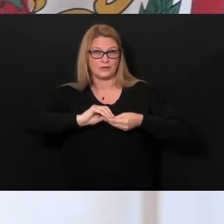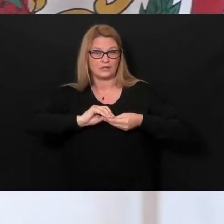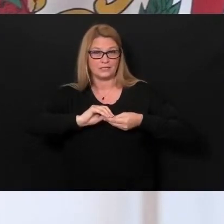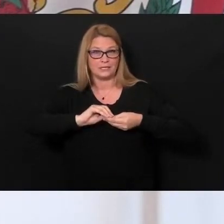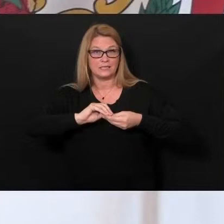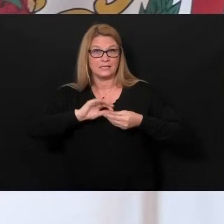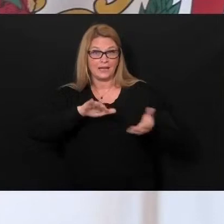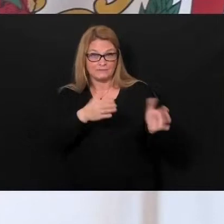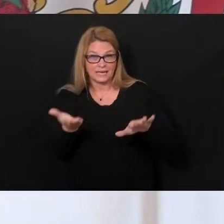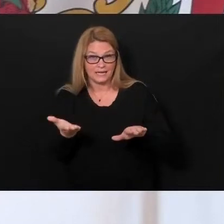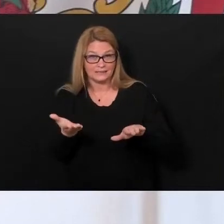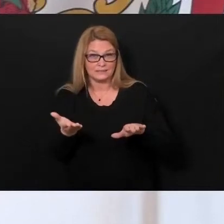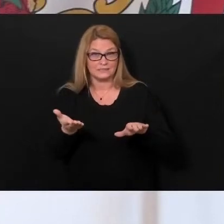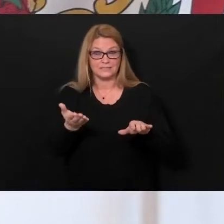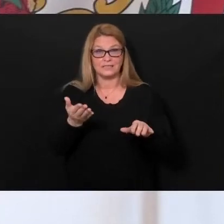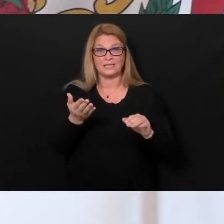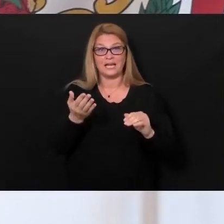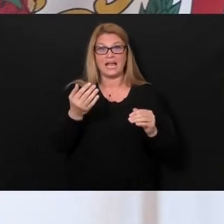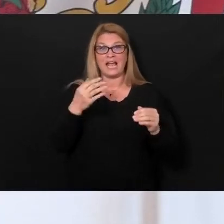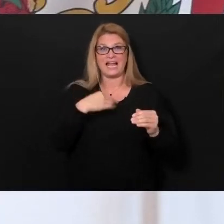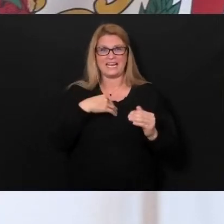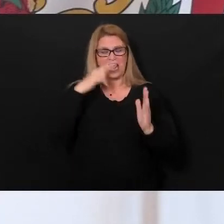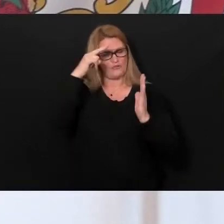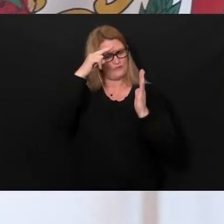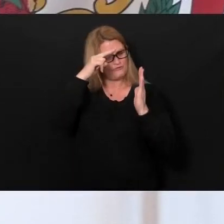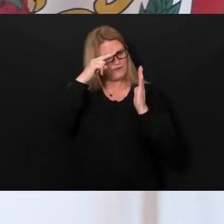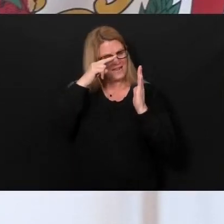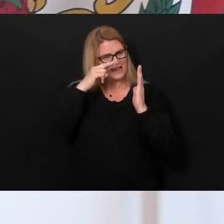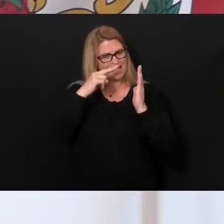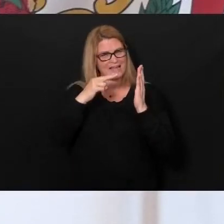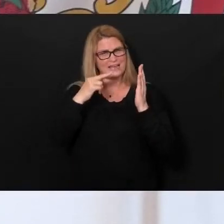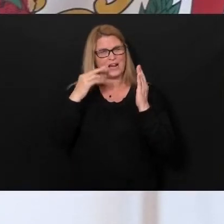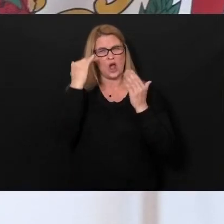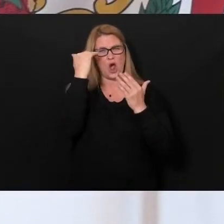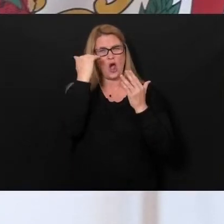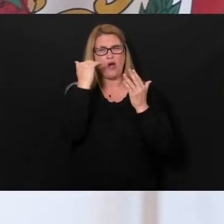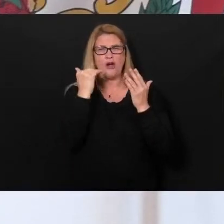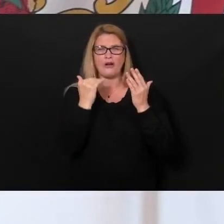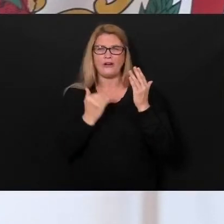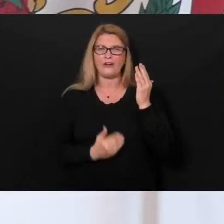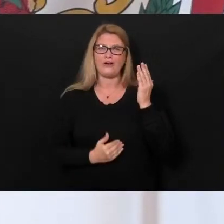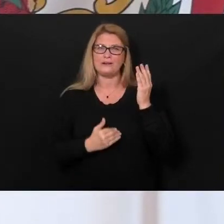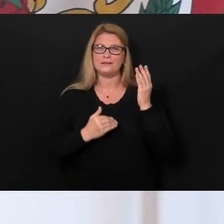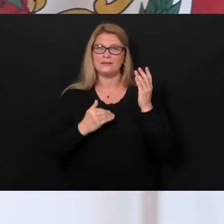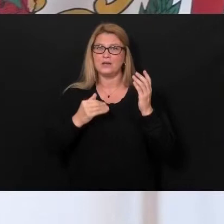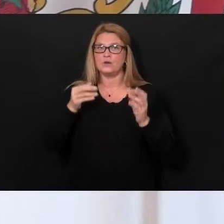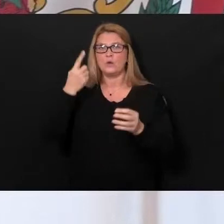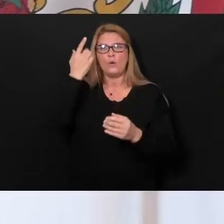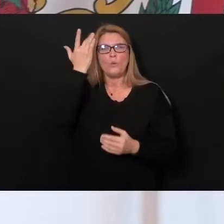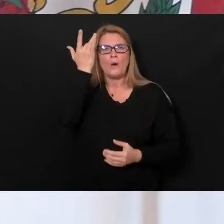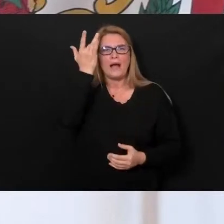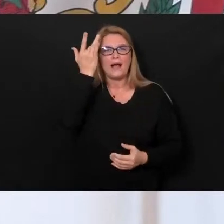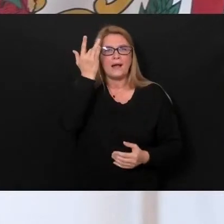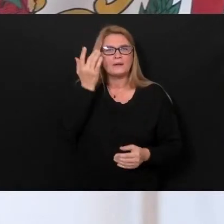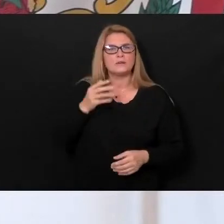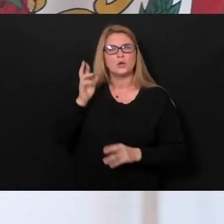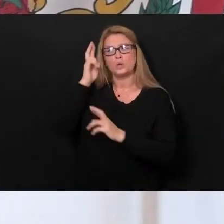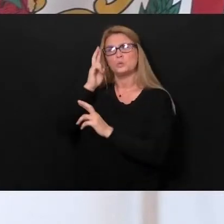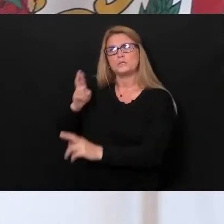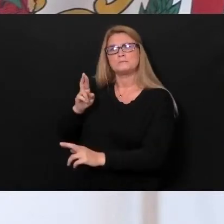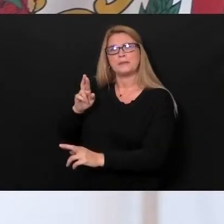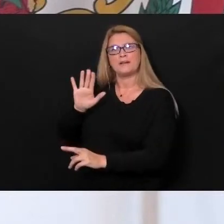And I've read every single one of them out of total respect to that family and all their loved